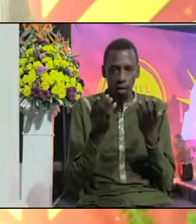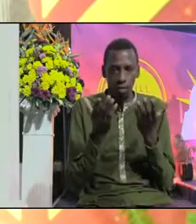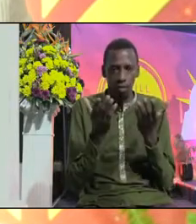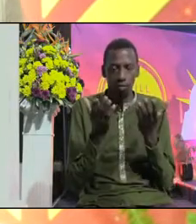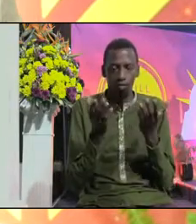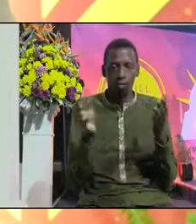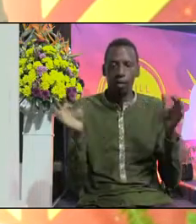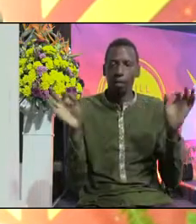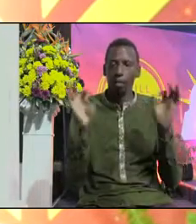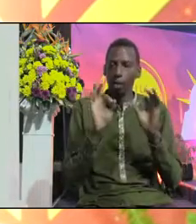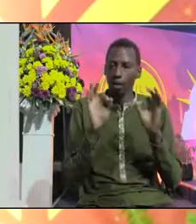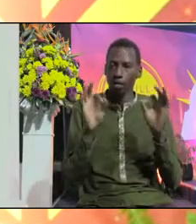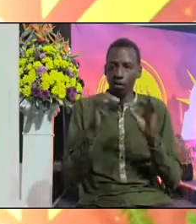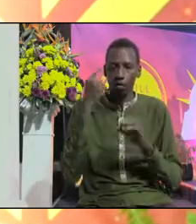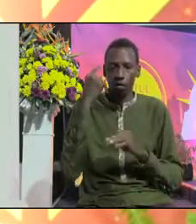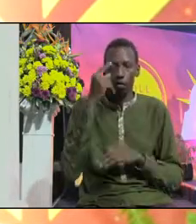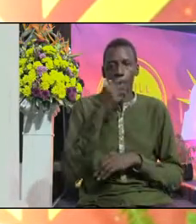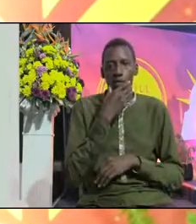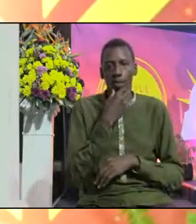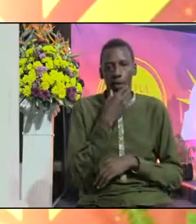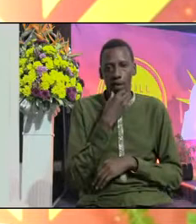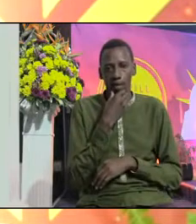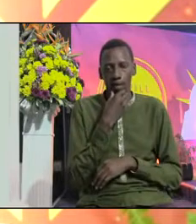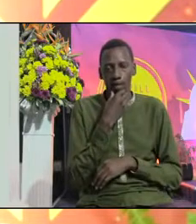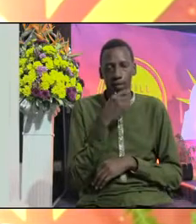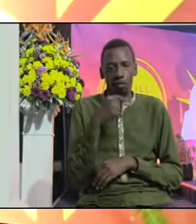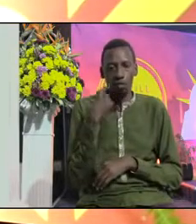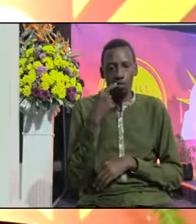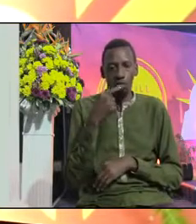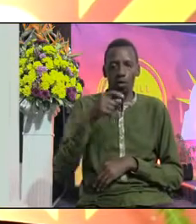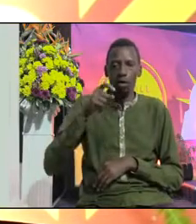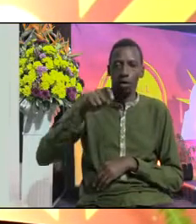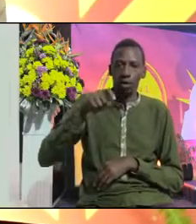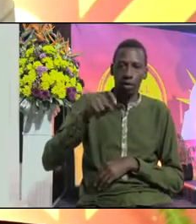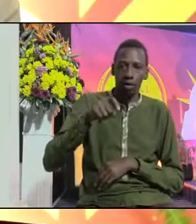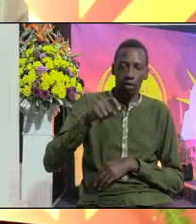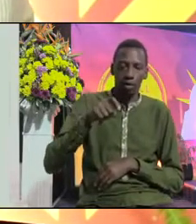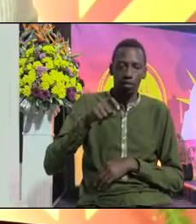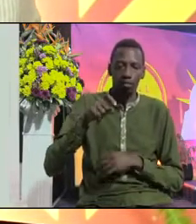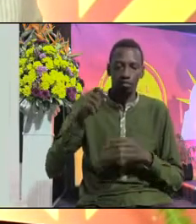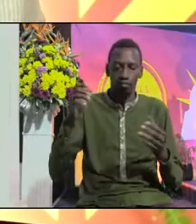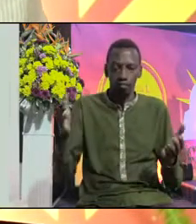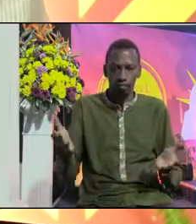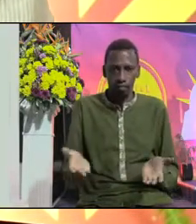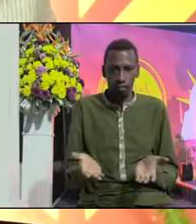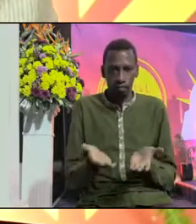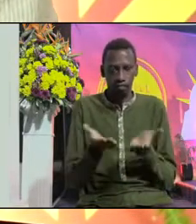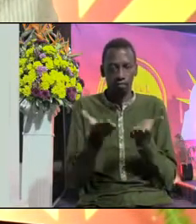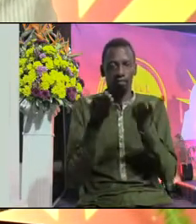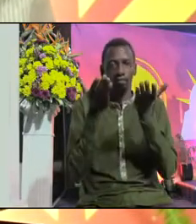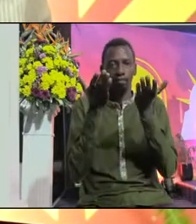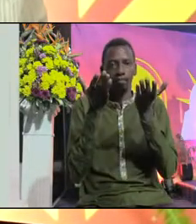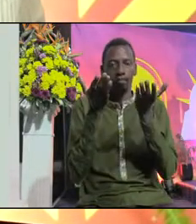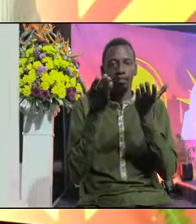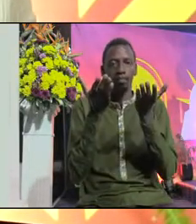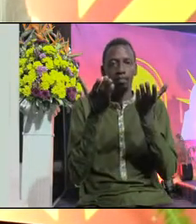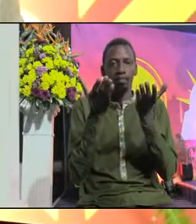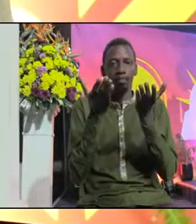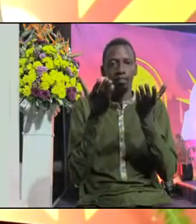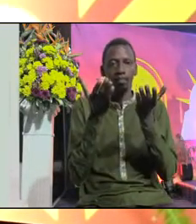model for manhood who needs to be lifted up